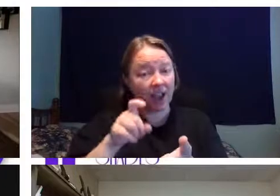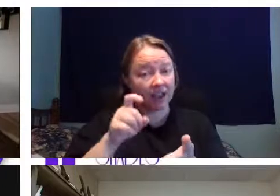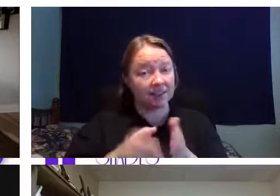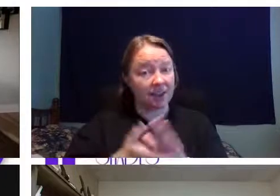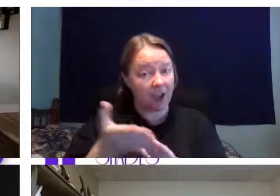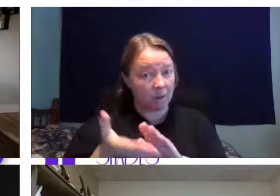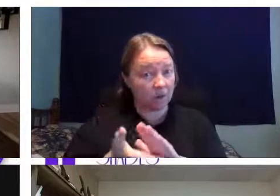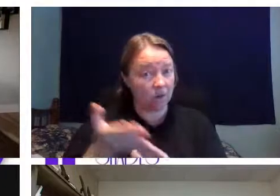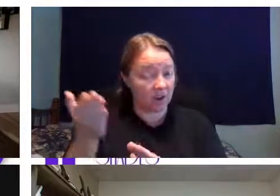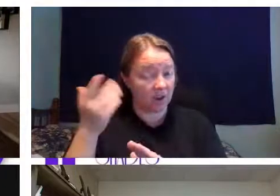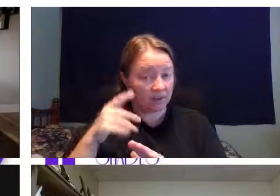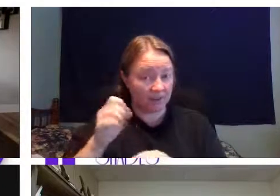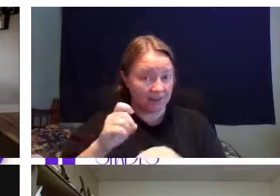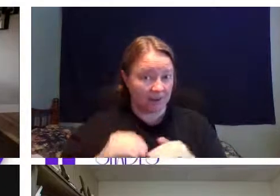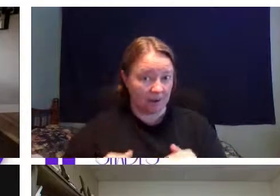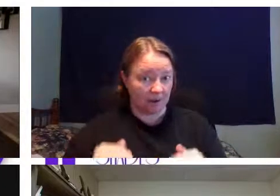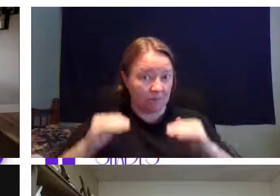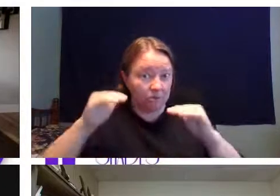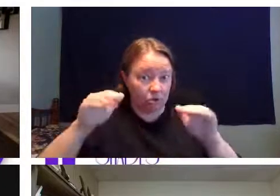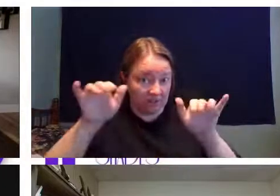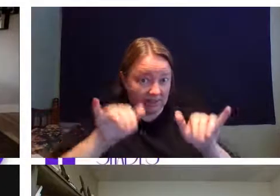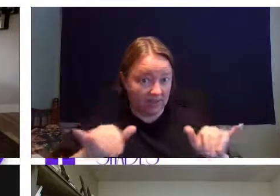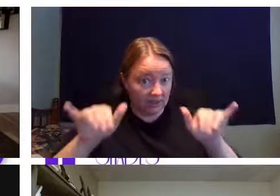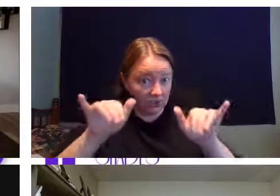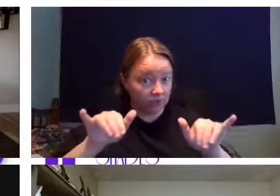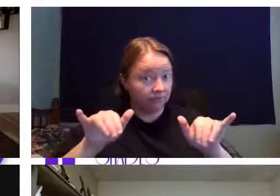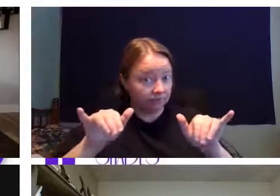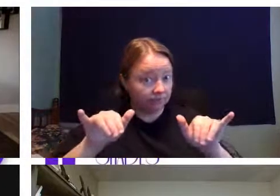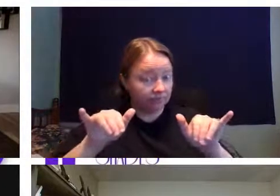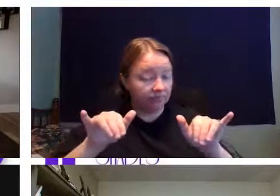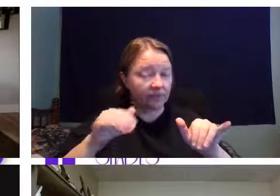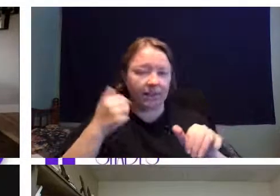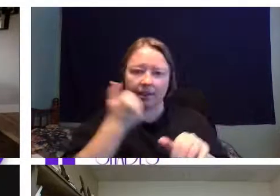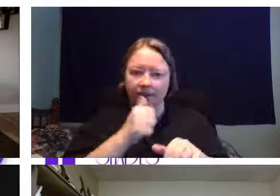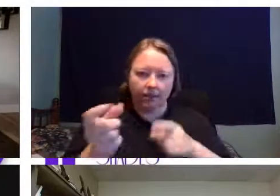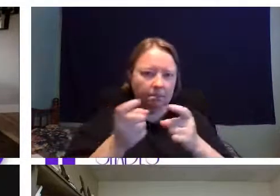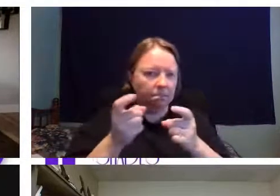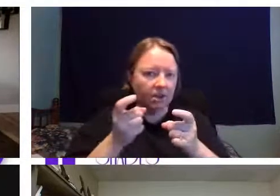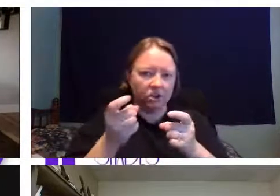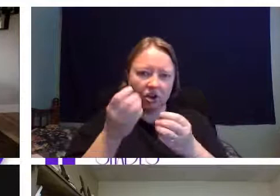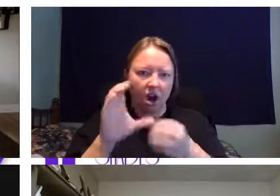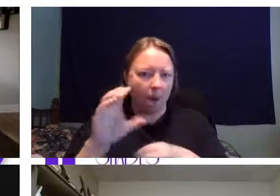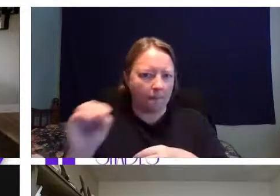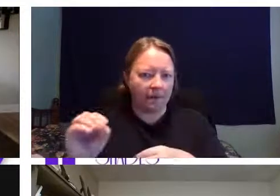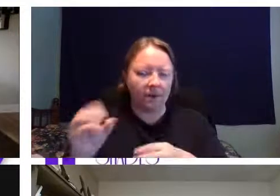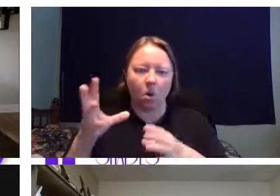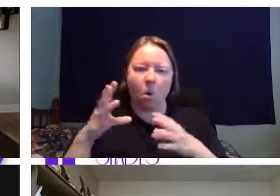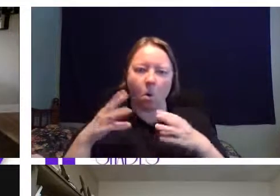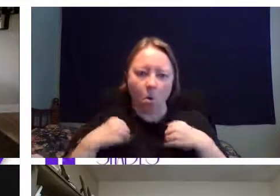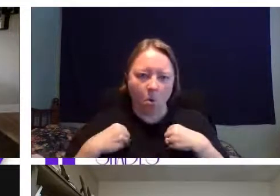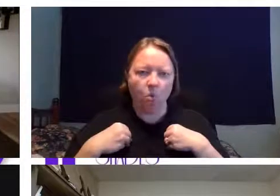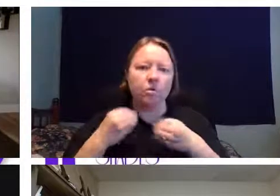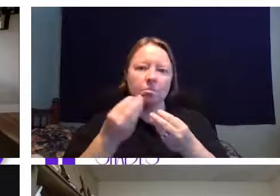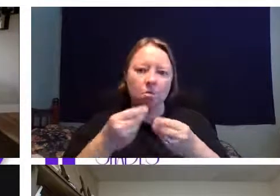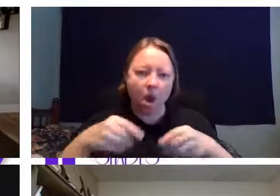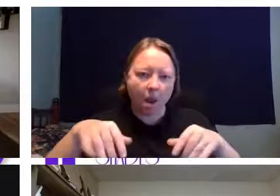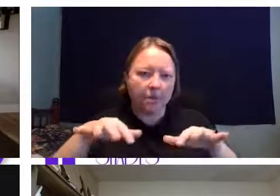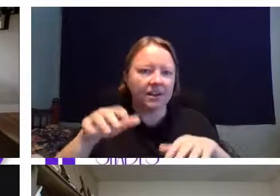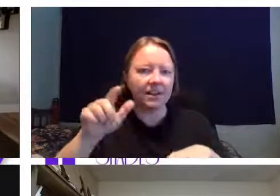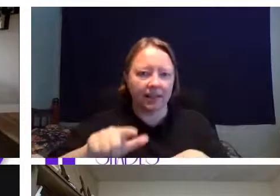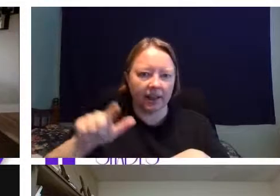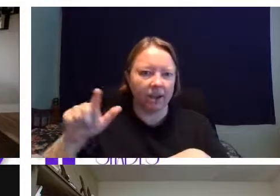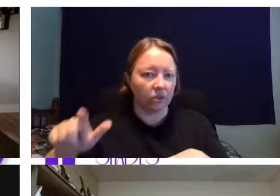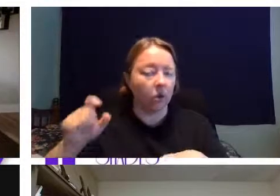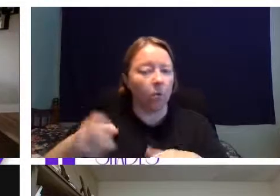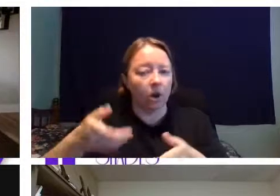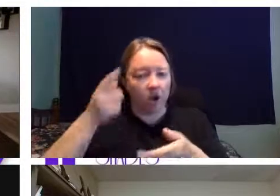certain standard. And I think any, management company, any of the owners, the property owners and landlords would also agree with me